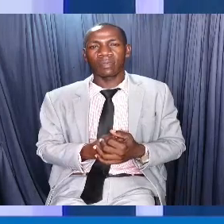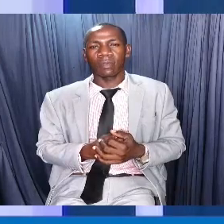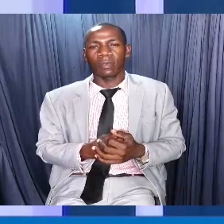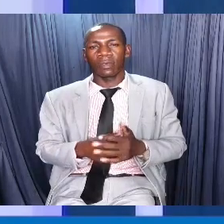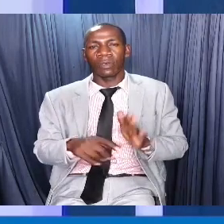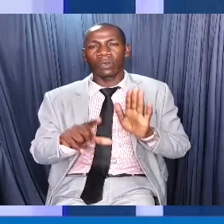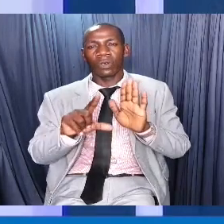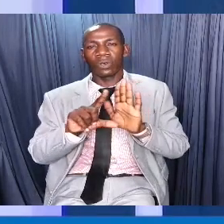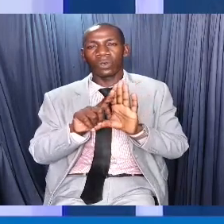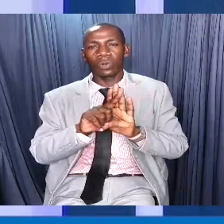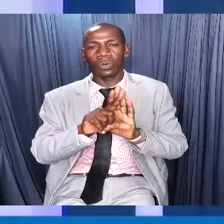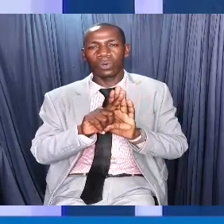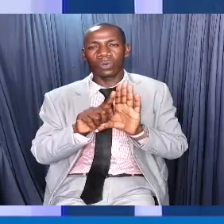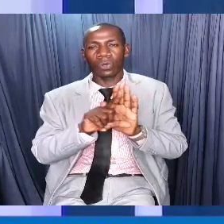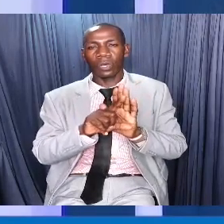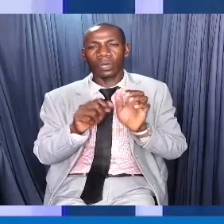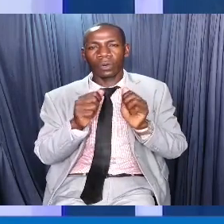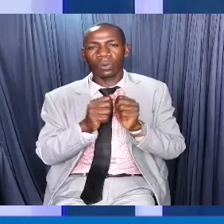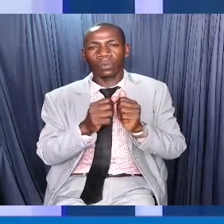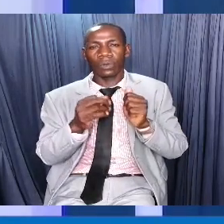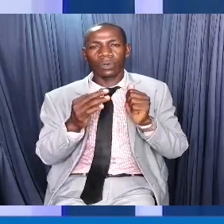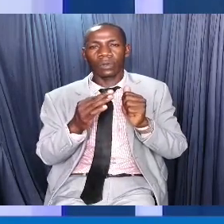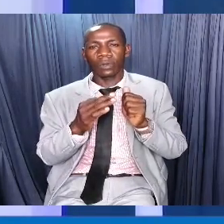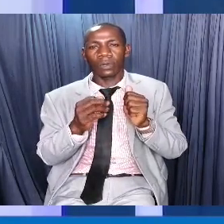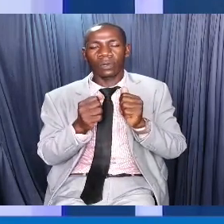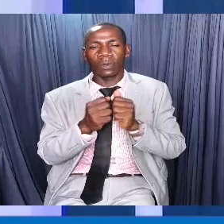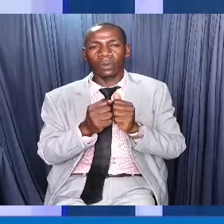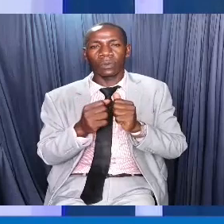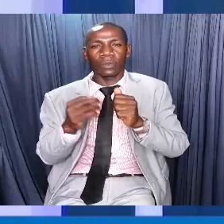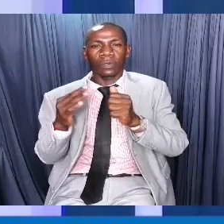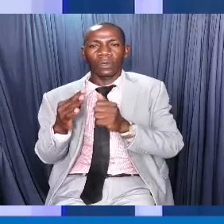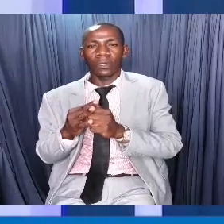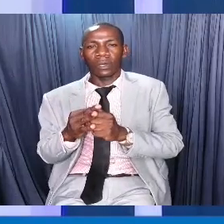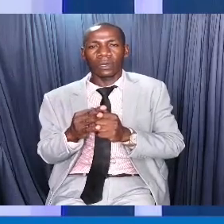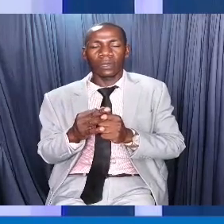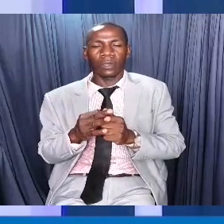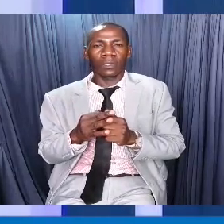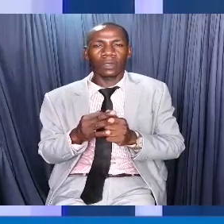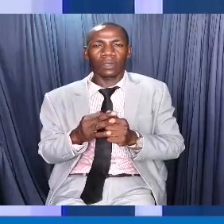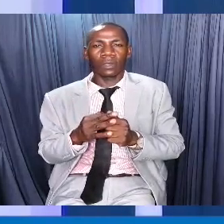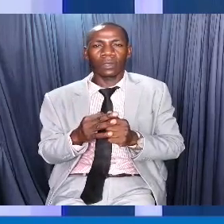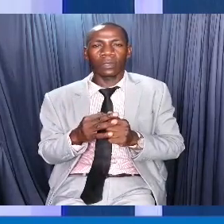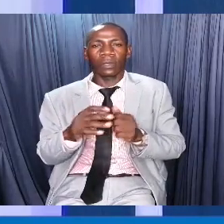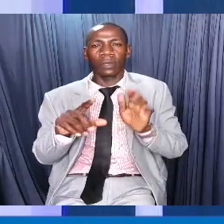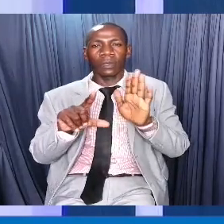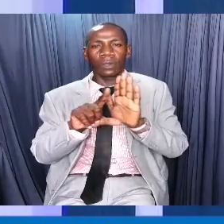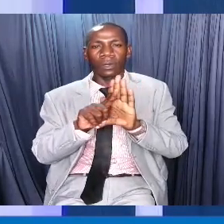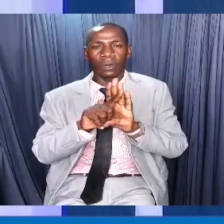Samae Luka 18. Luke 18 mstari wa